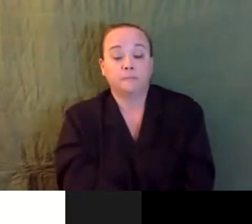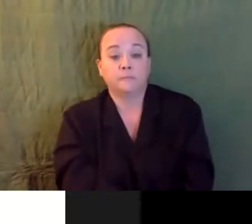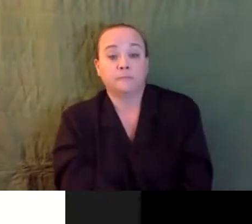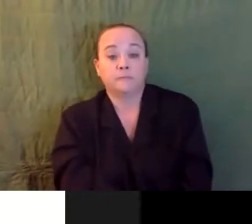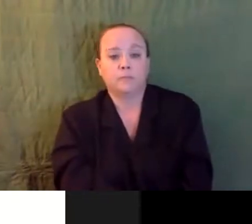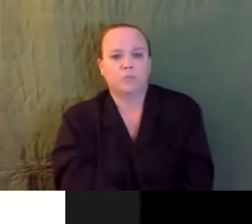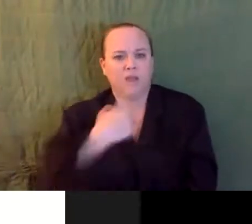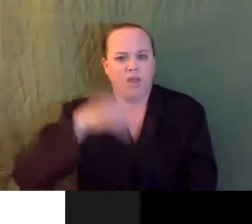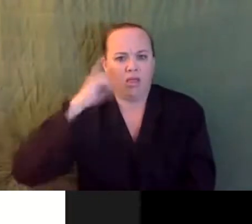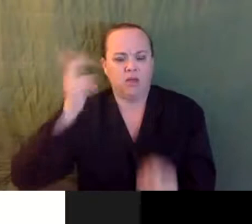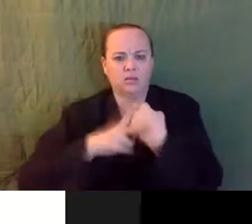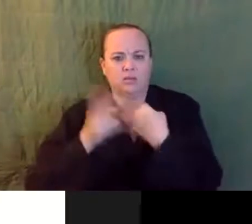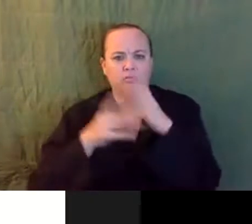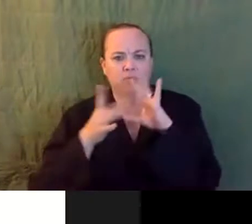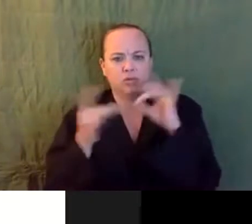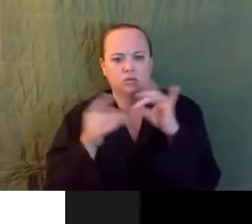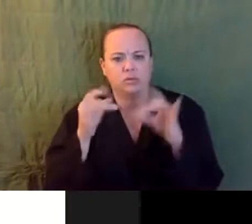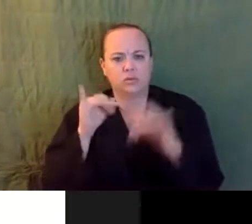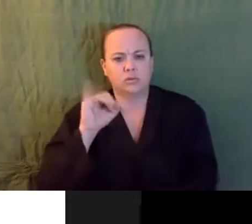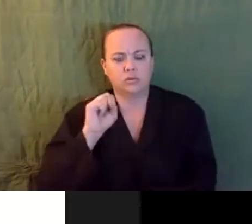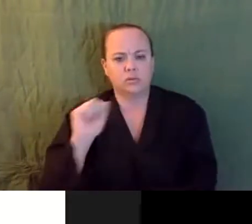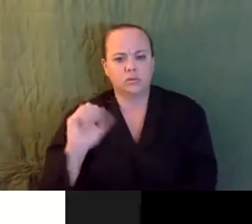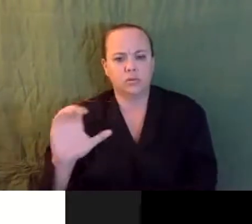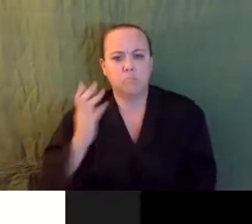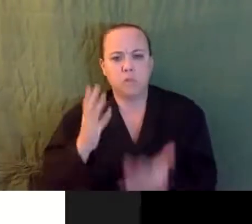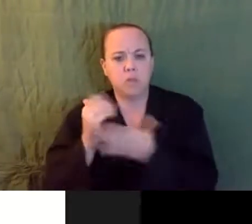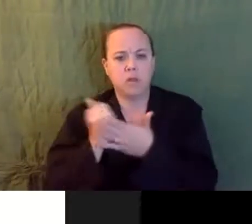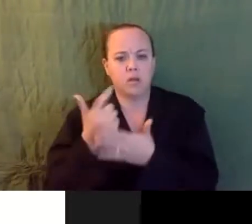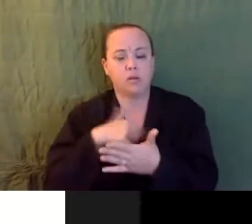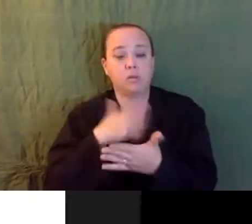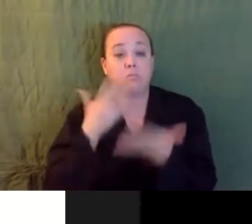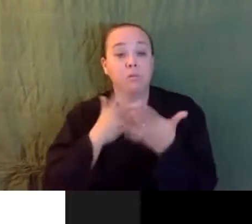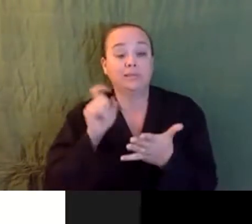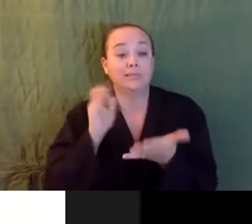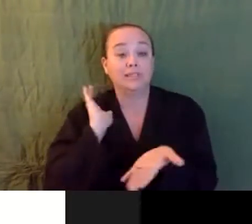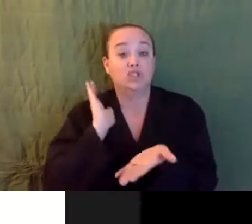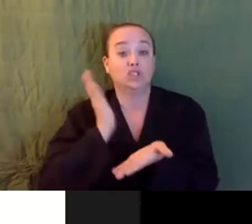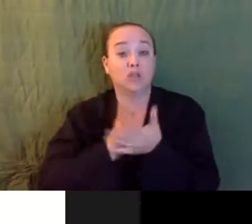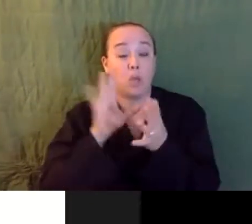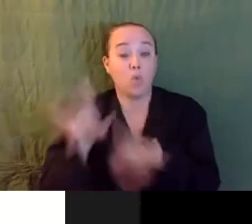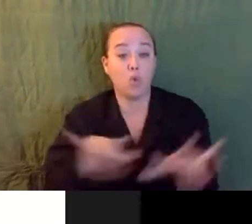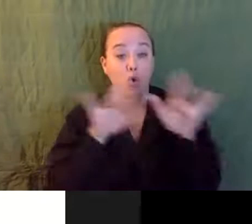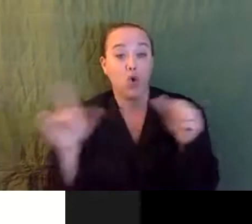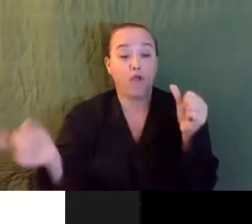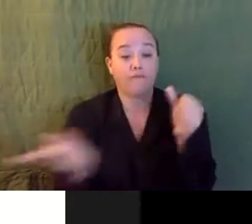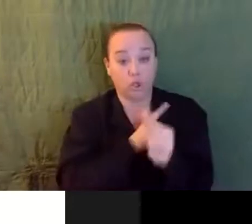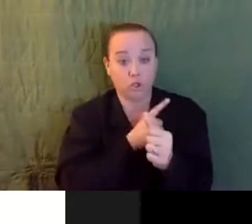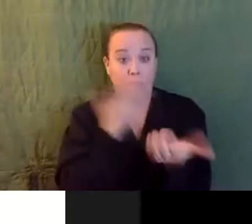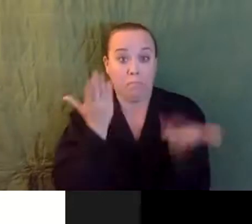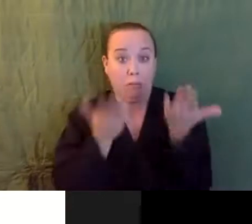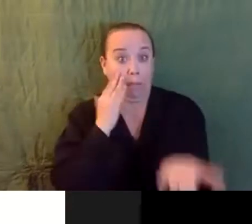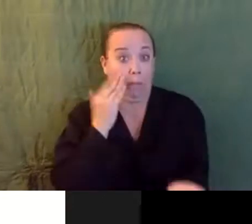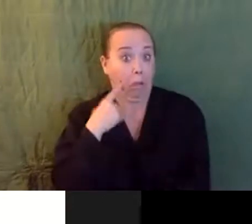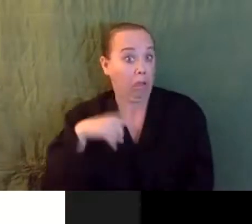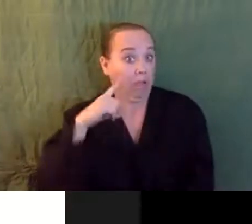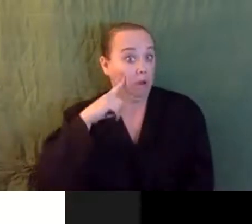Well, I thought I was saving our chat. Isaac, you may have to help me with that. Something tells me you might have to stop recording first. Oh, okay.